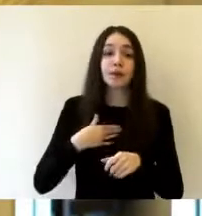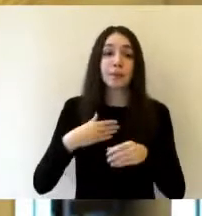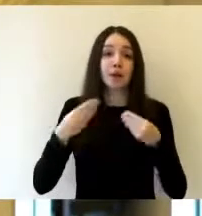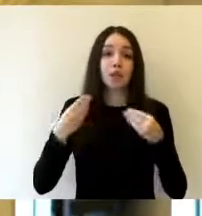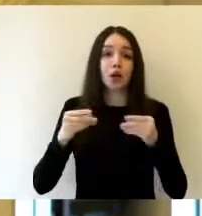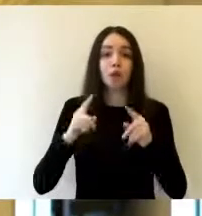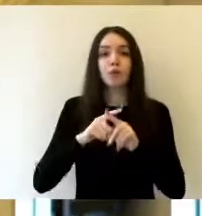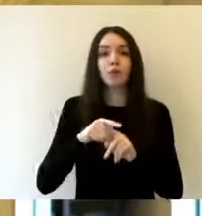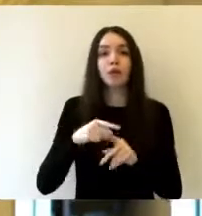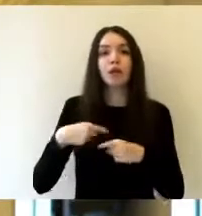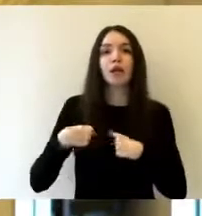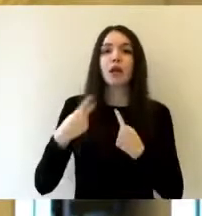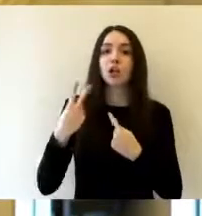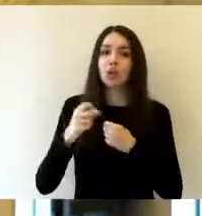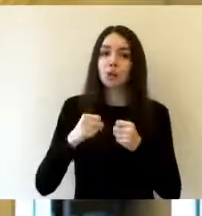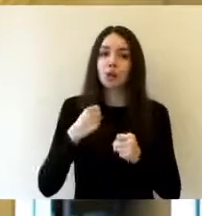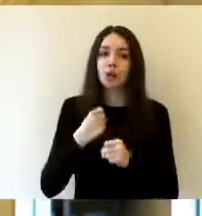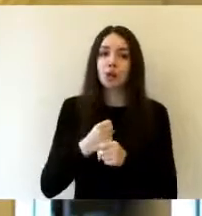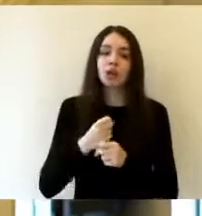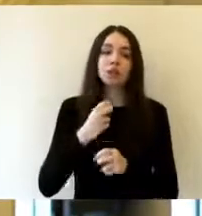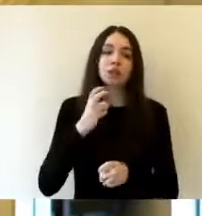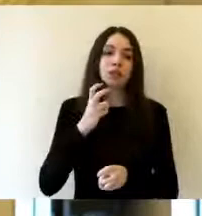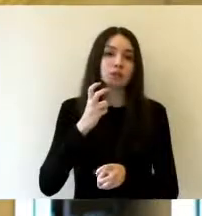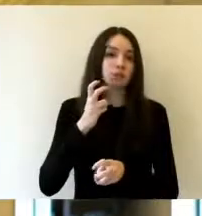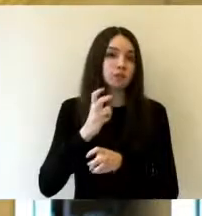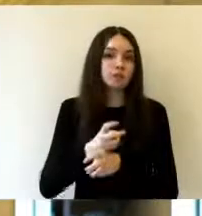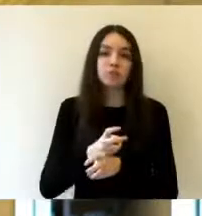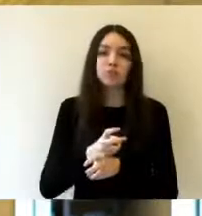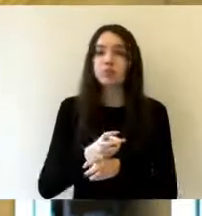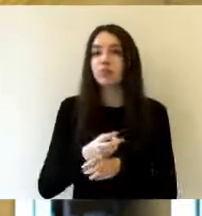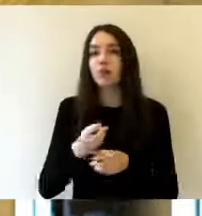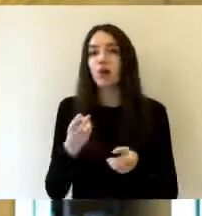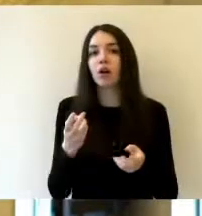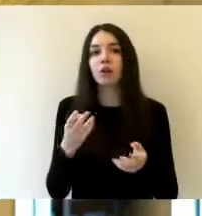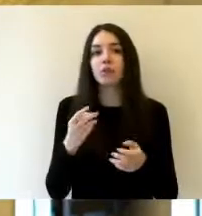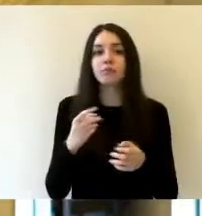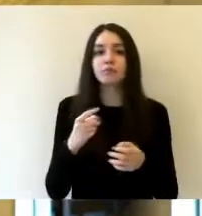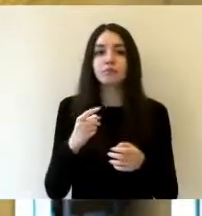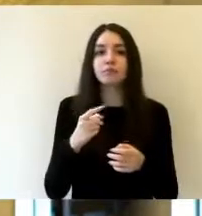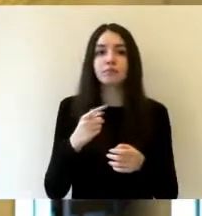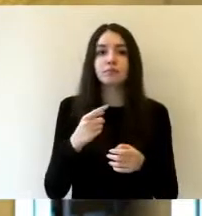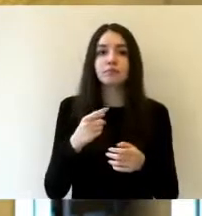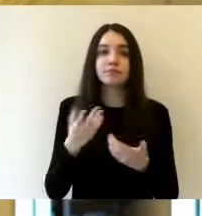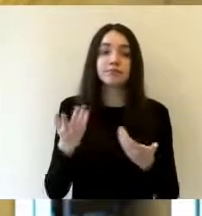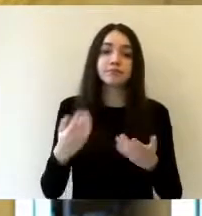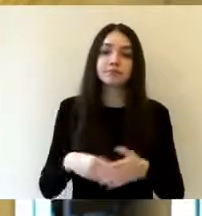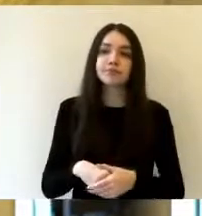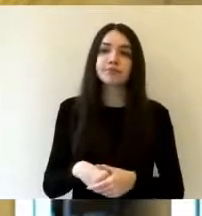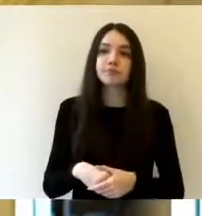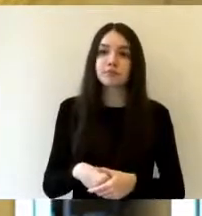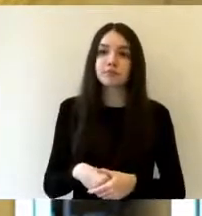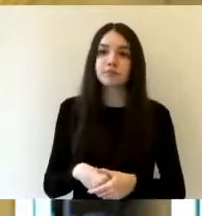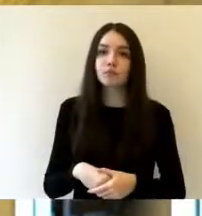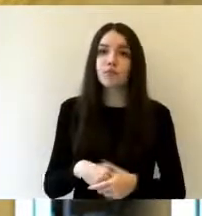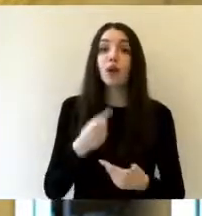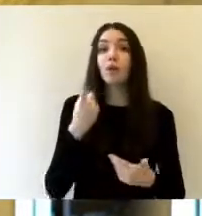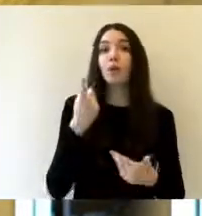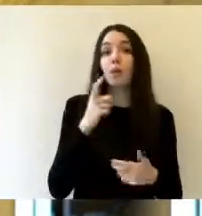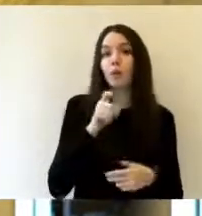been the hardest ever to do that, because everybody's time has been, you know, so basically decimated. And I had another